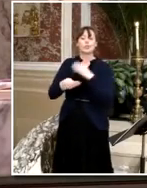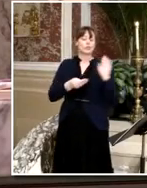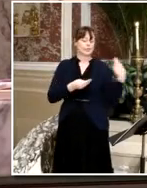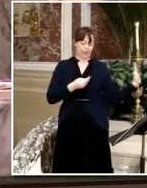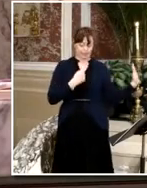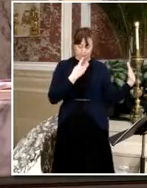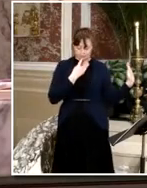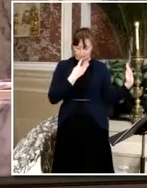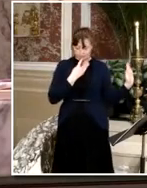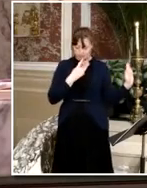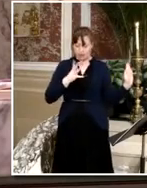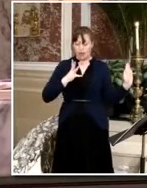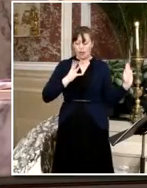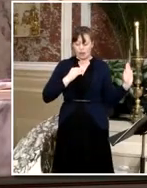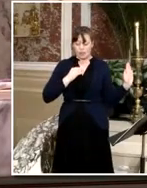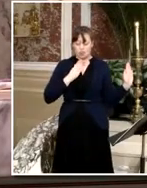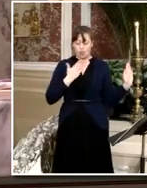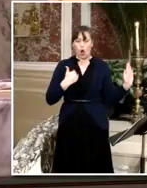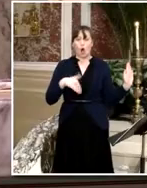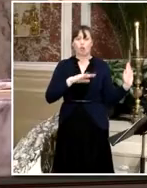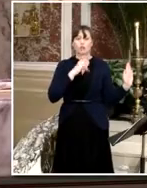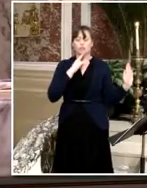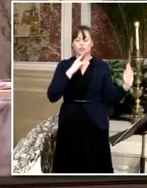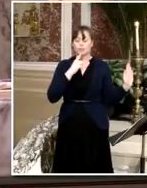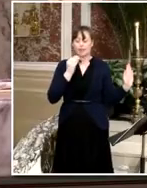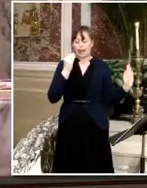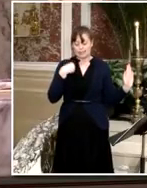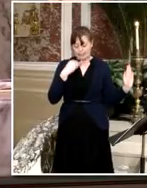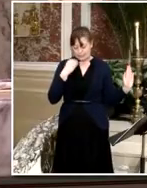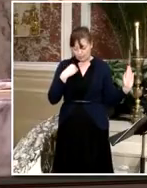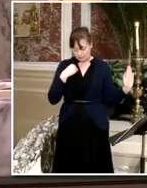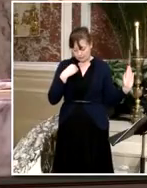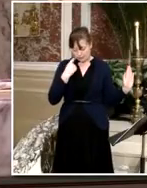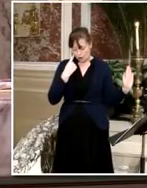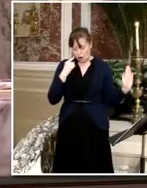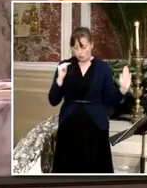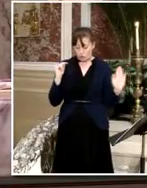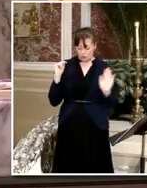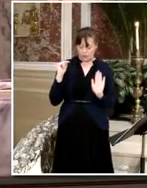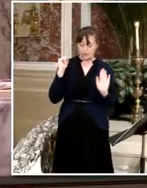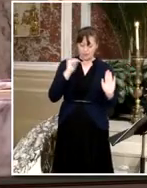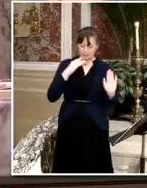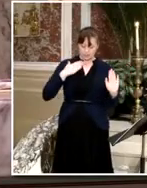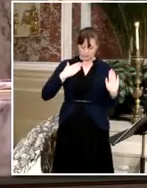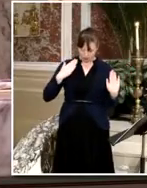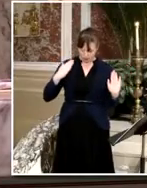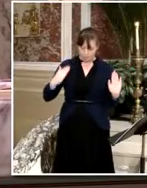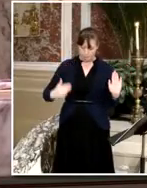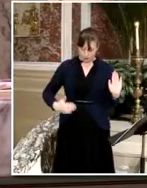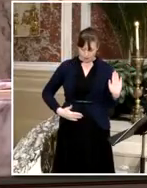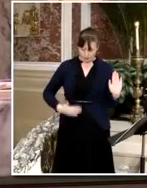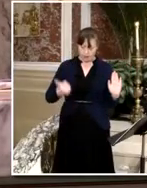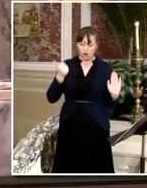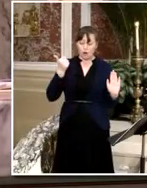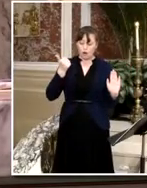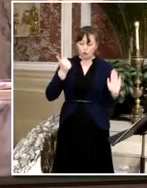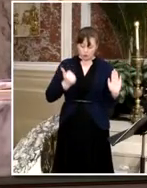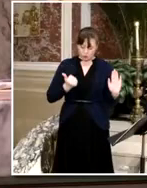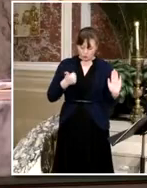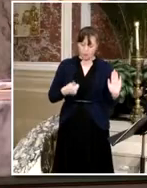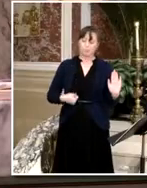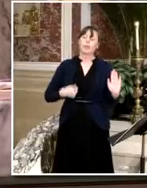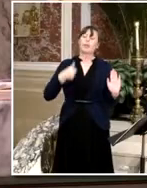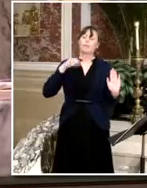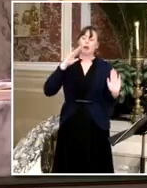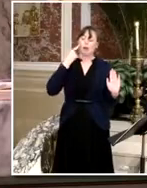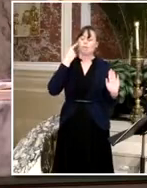disciples, saying, "Take this, all of you, and eat of it, for this is my body, which